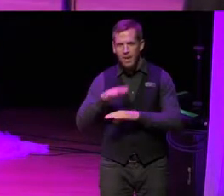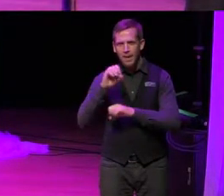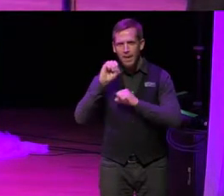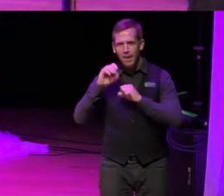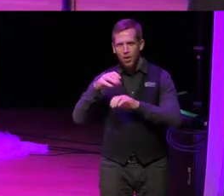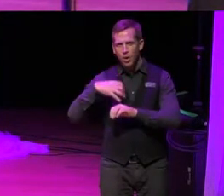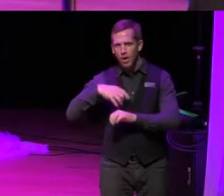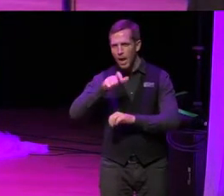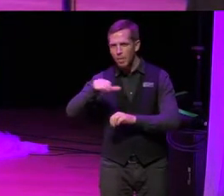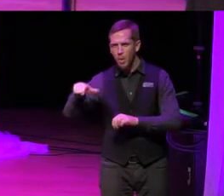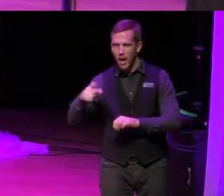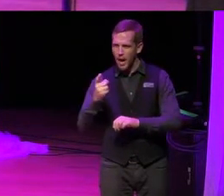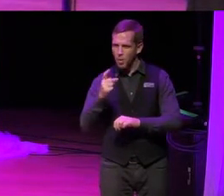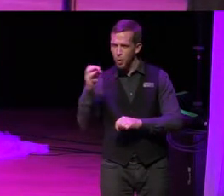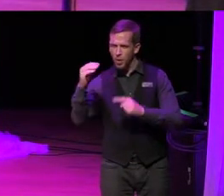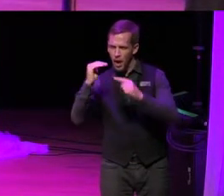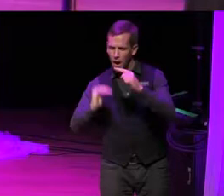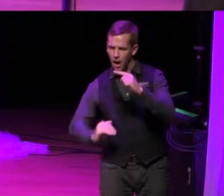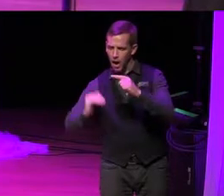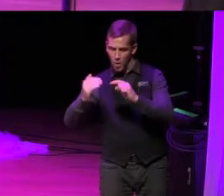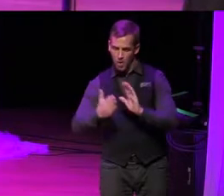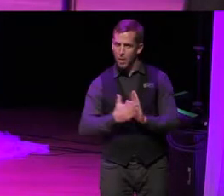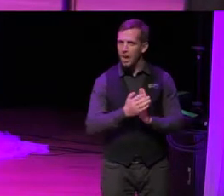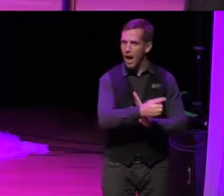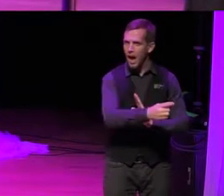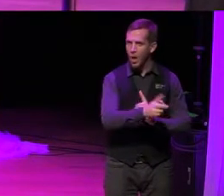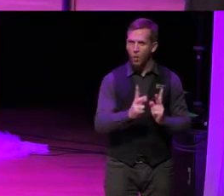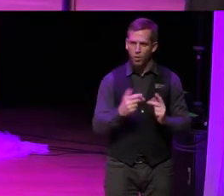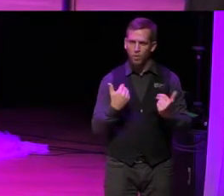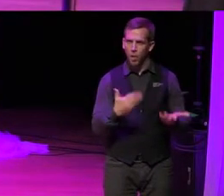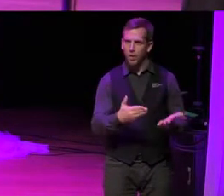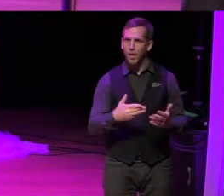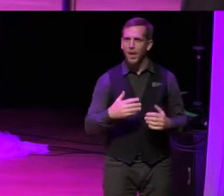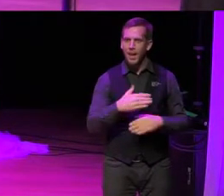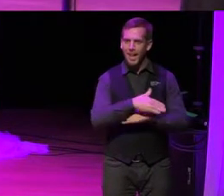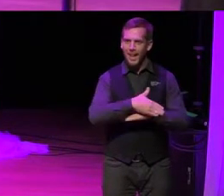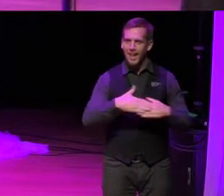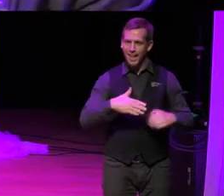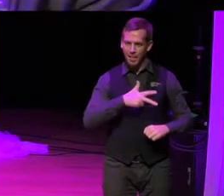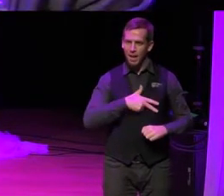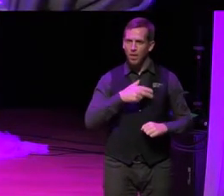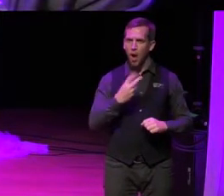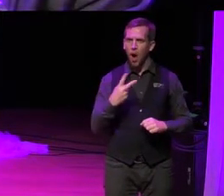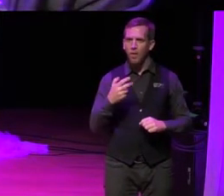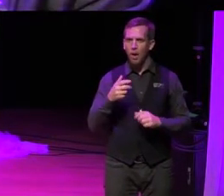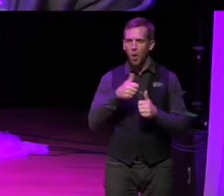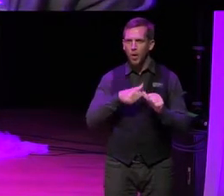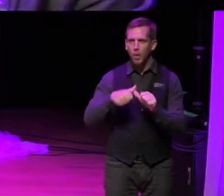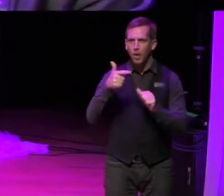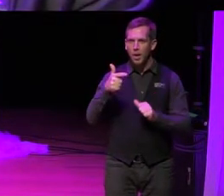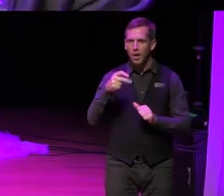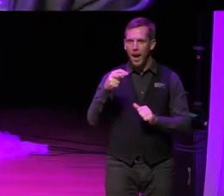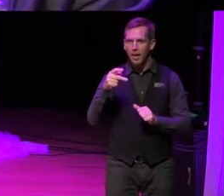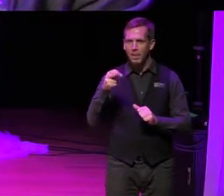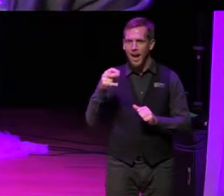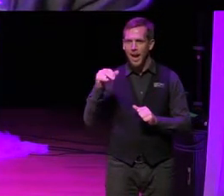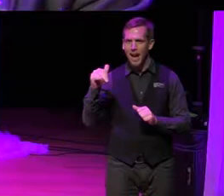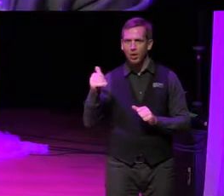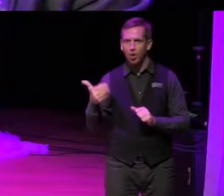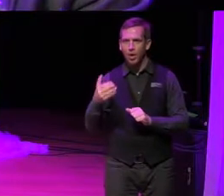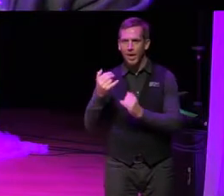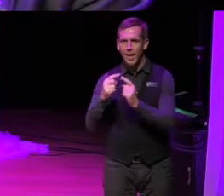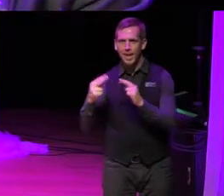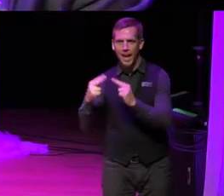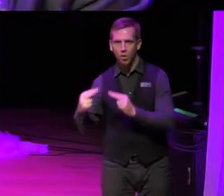awarded the Integrity Award by Transparency International and named African Person of the Year by Forbes